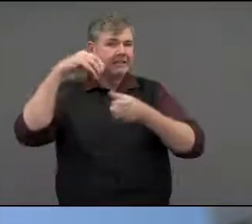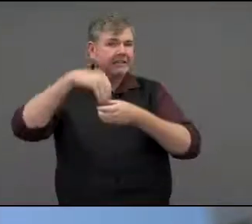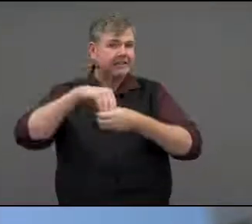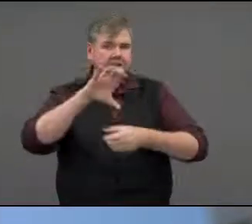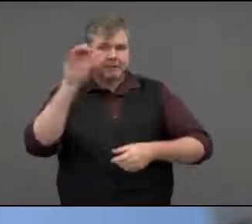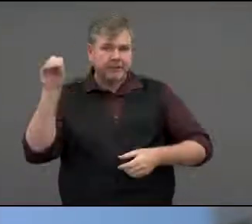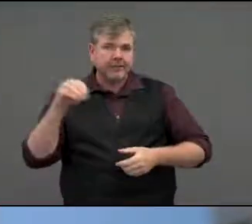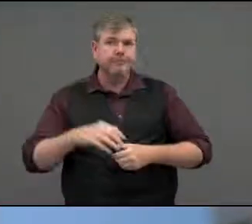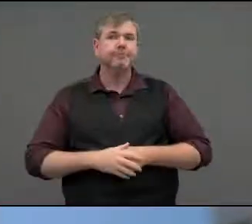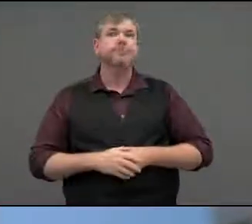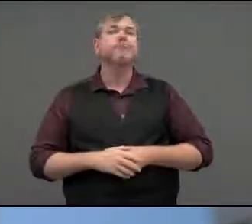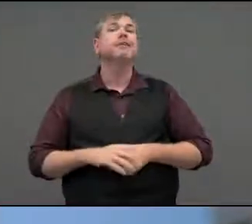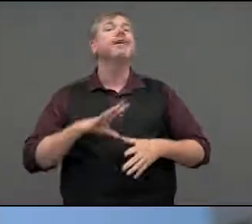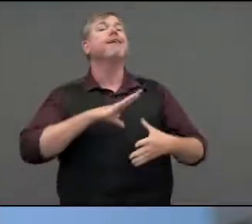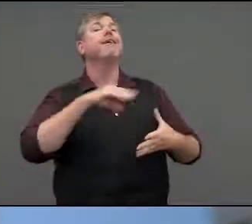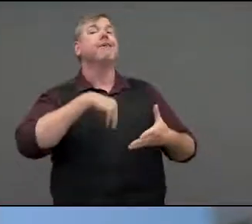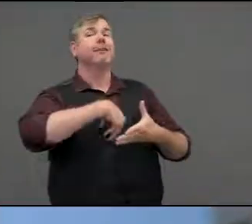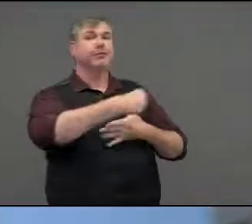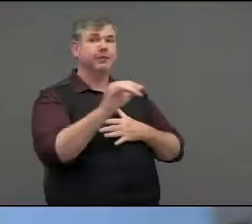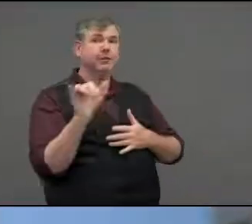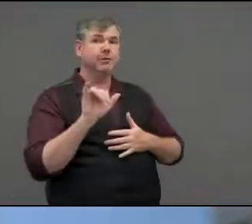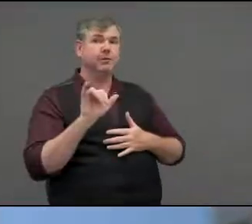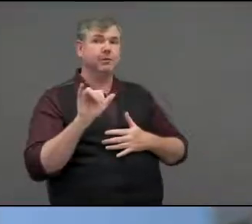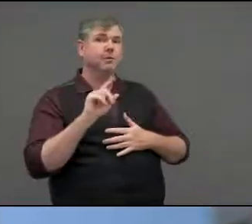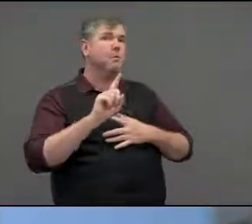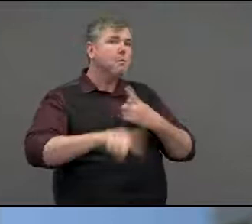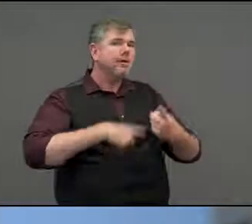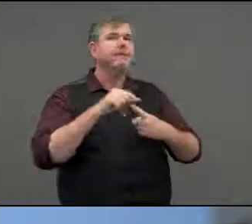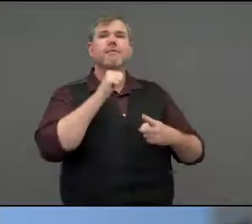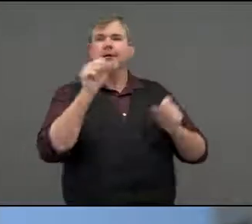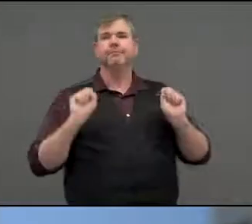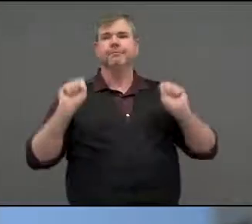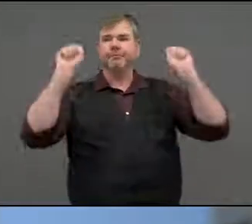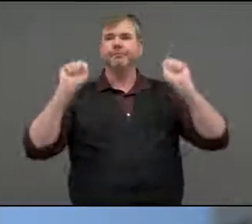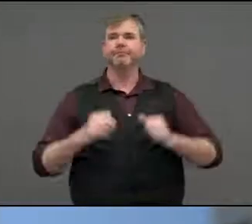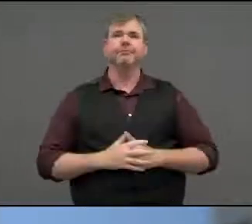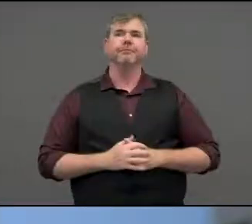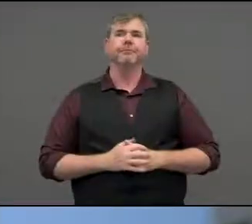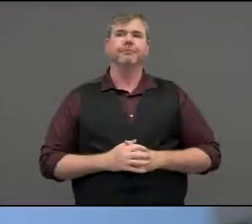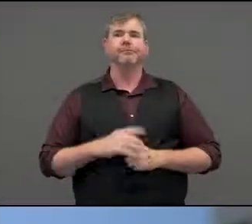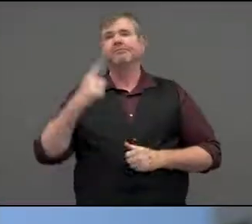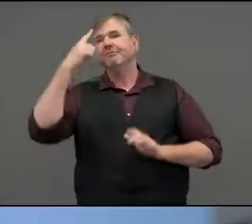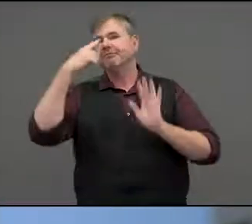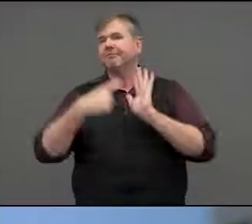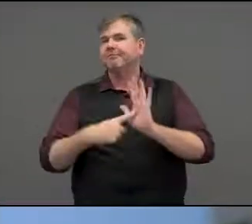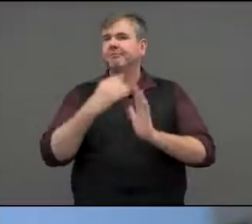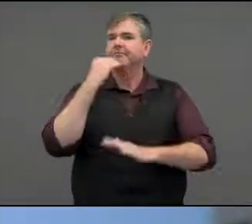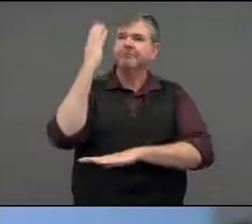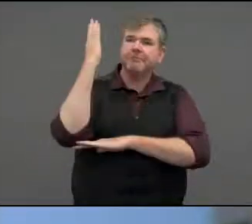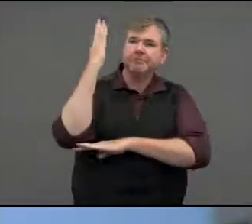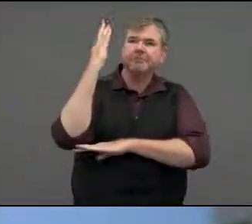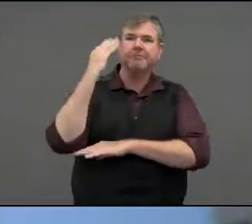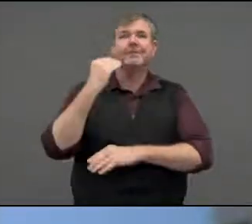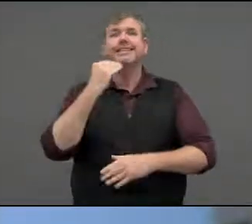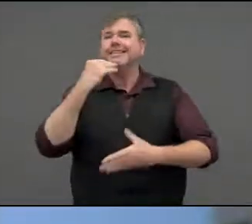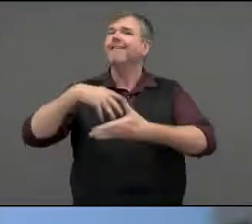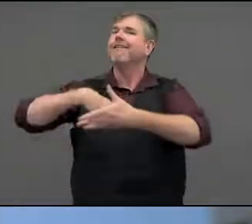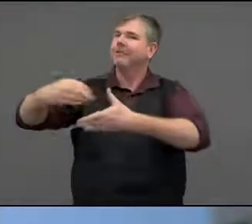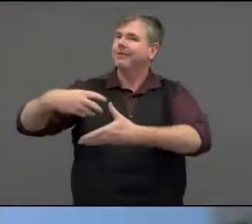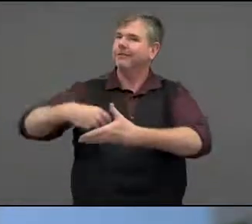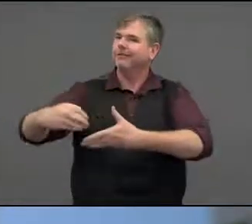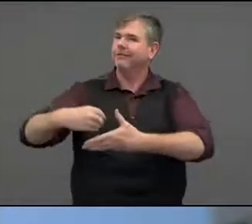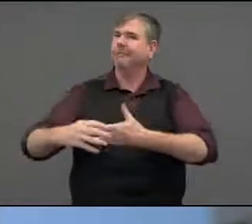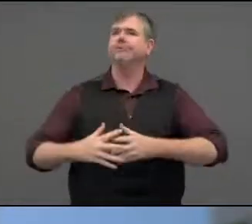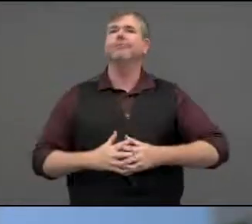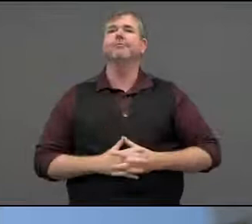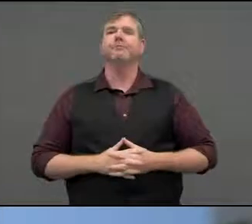So all the protocols fall into place. Again, if you're on your lunch, eat outside or eat in an area where you can maintain that social distancing as well, because